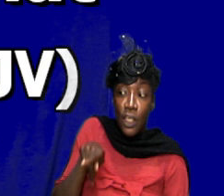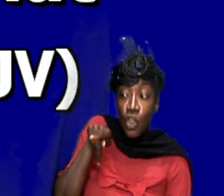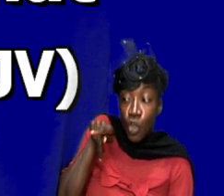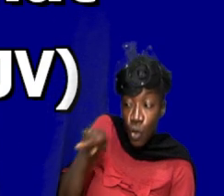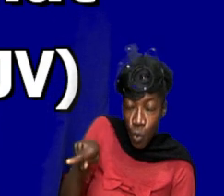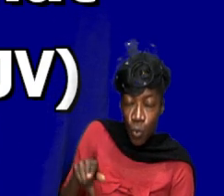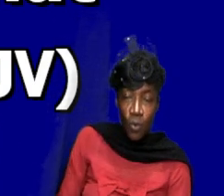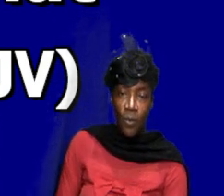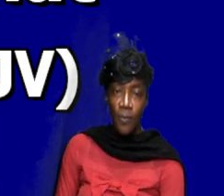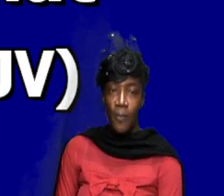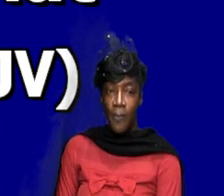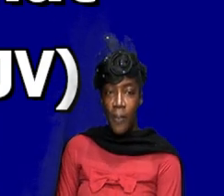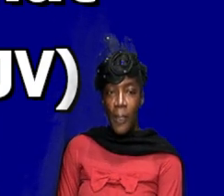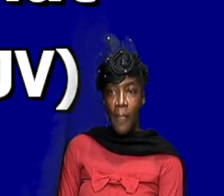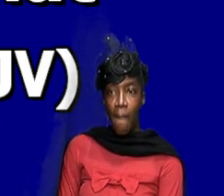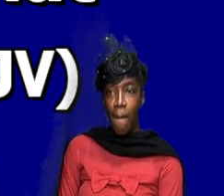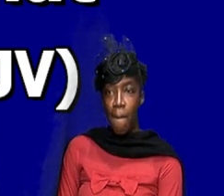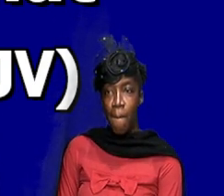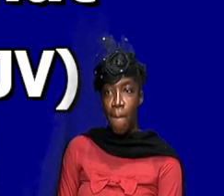thou.